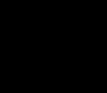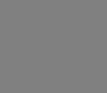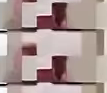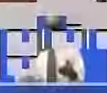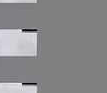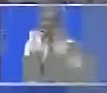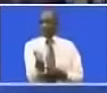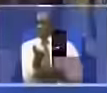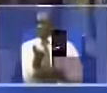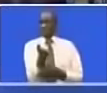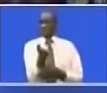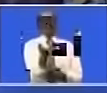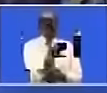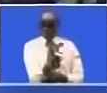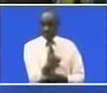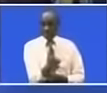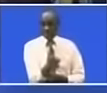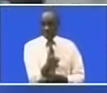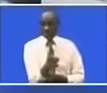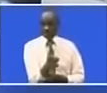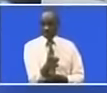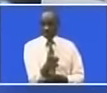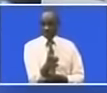competitive. Those individuals are still